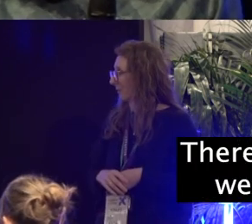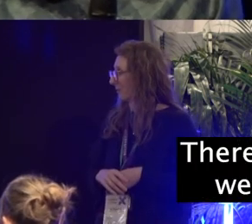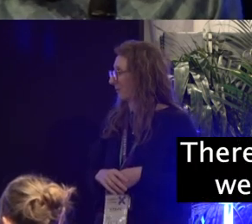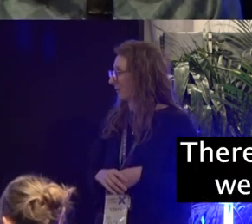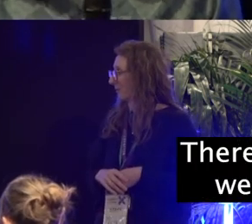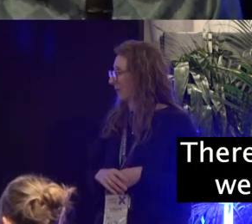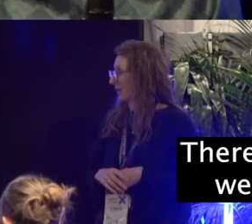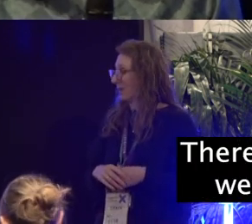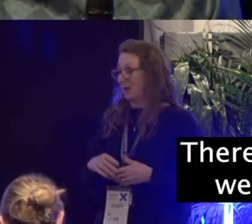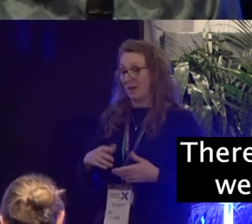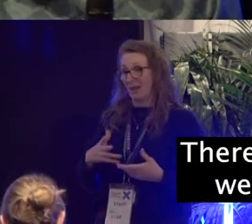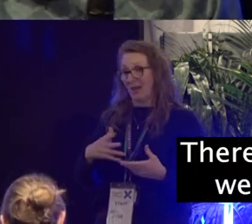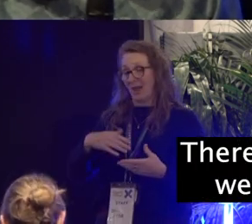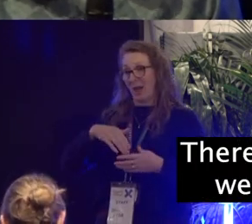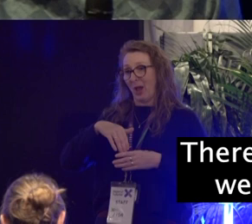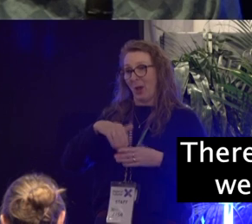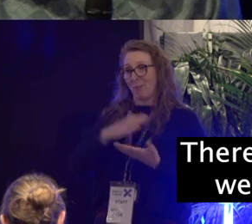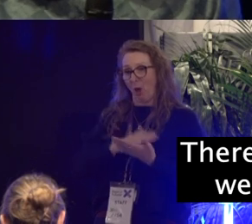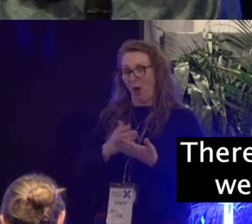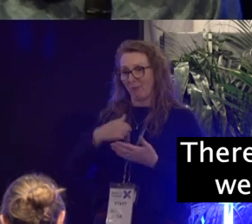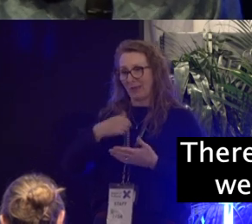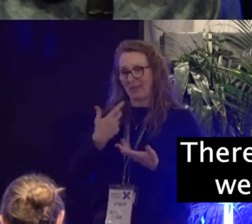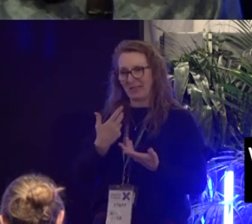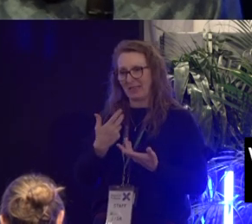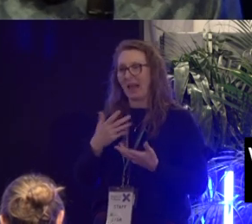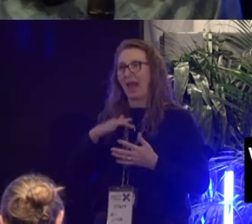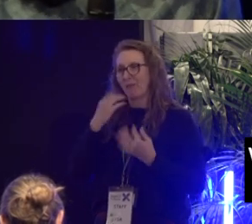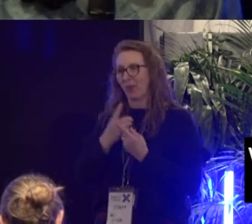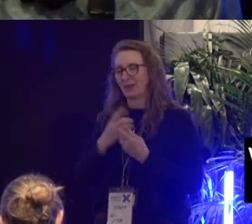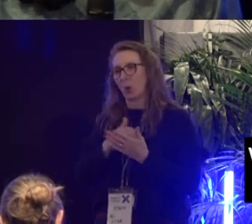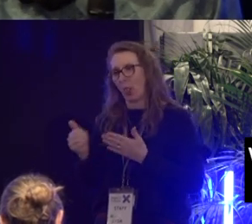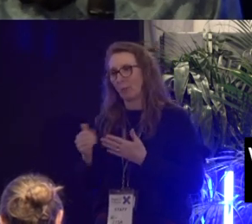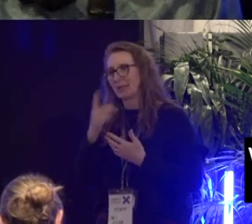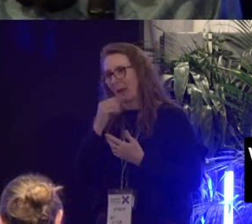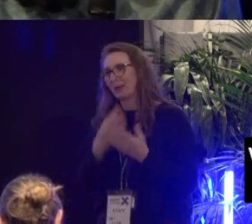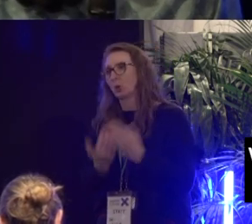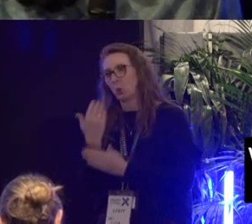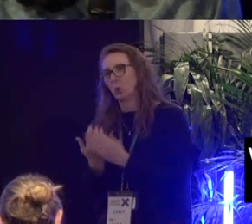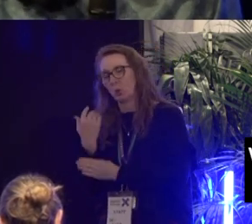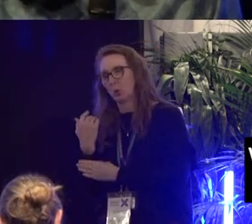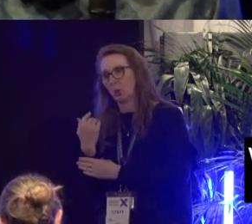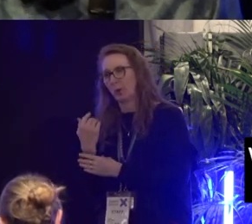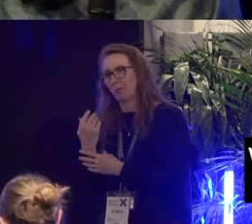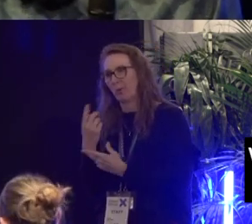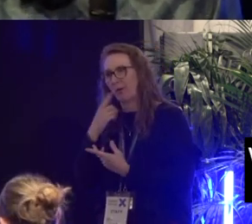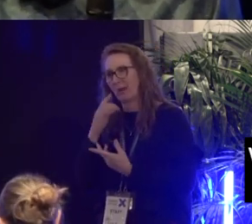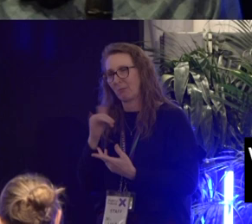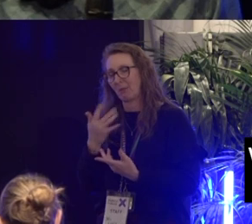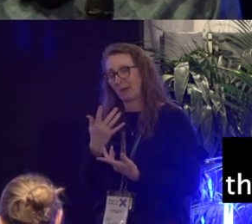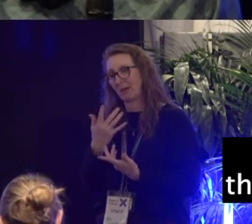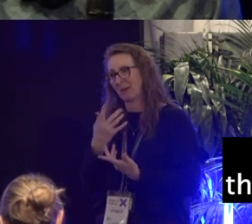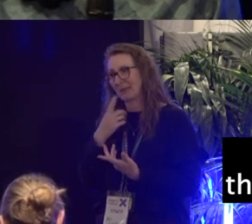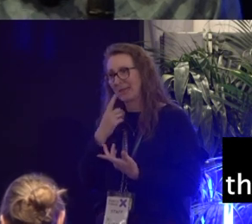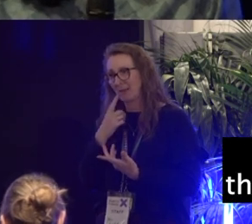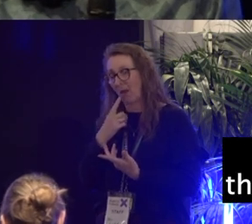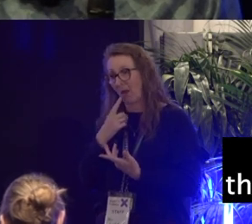there's part of me that says the novelty doesn't wear off, but there's a part of me that says we see so much now, it's much easier for that novelty to wear off.